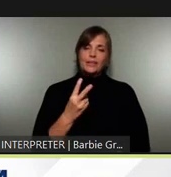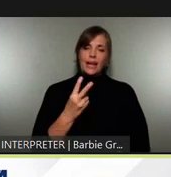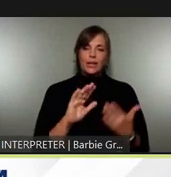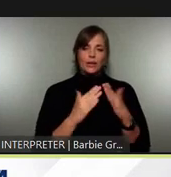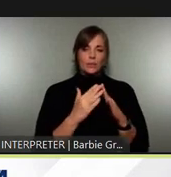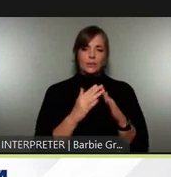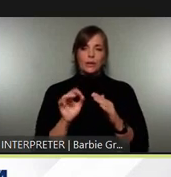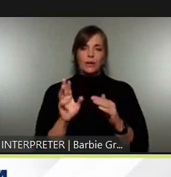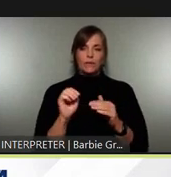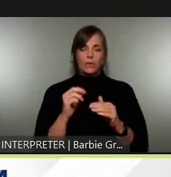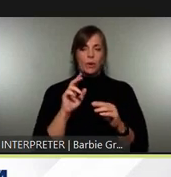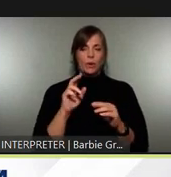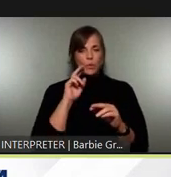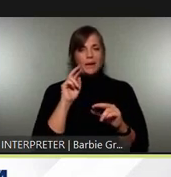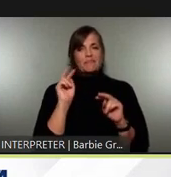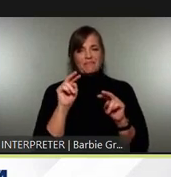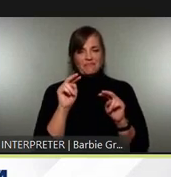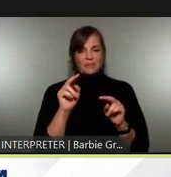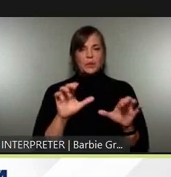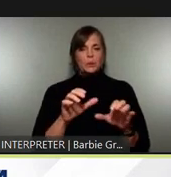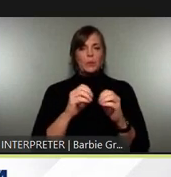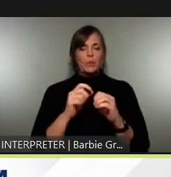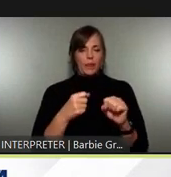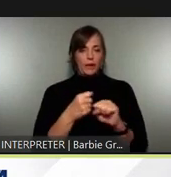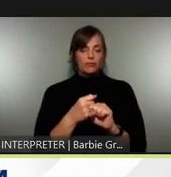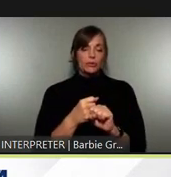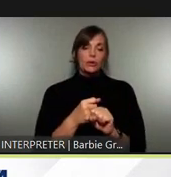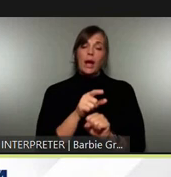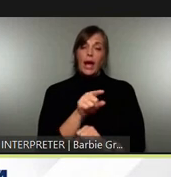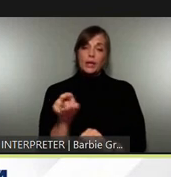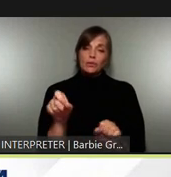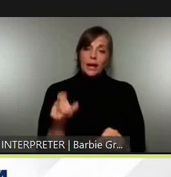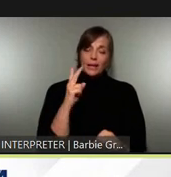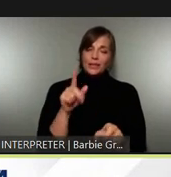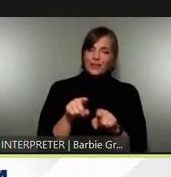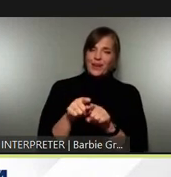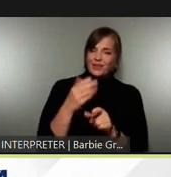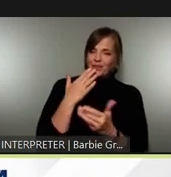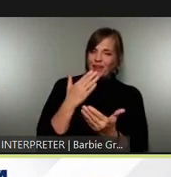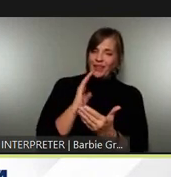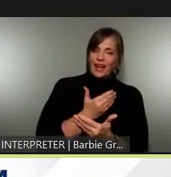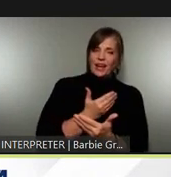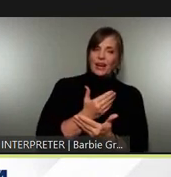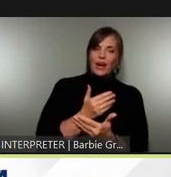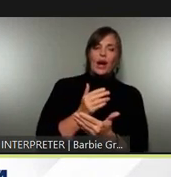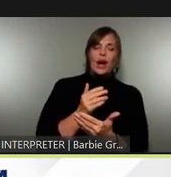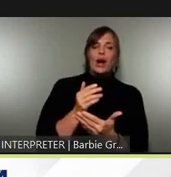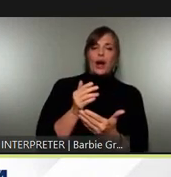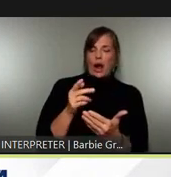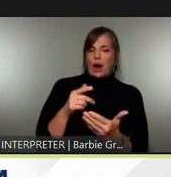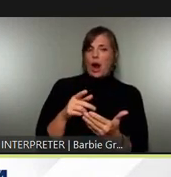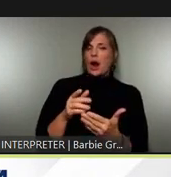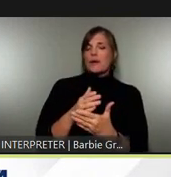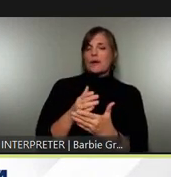anticipate doing more this year. As you can see, we also want to thank our partners who were here with us to support and